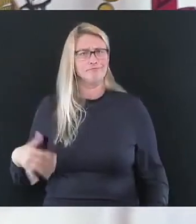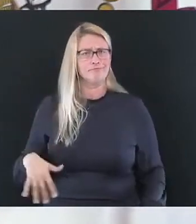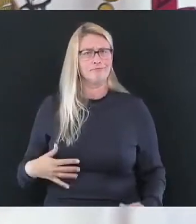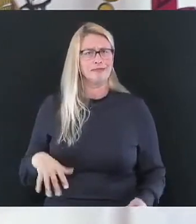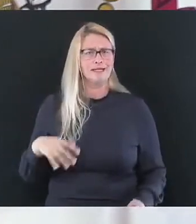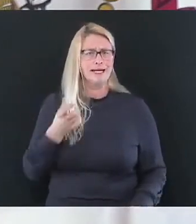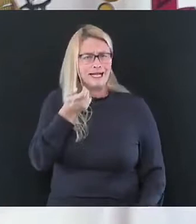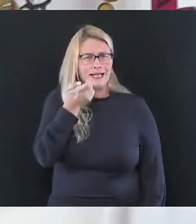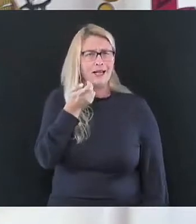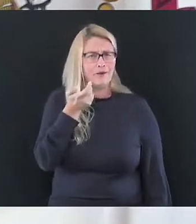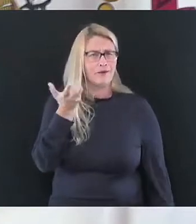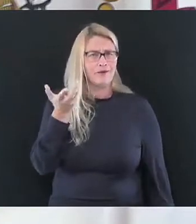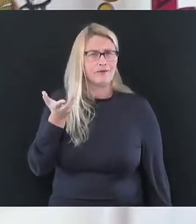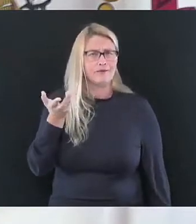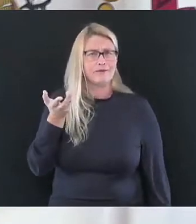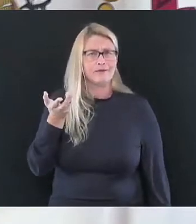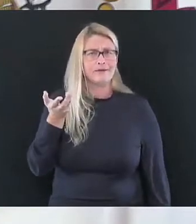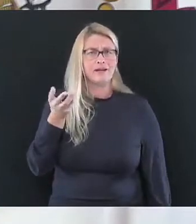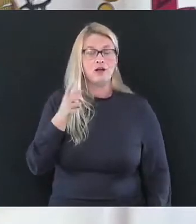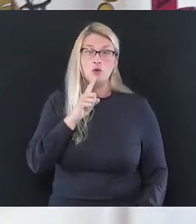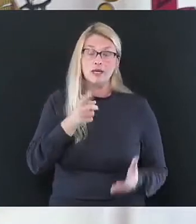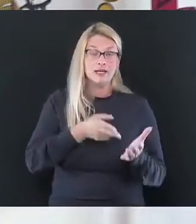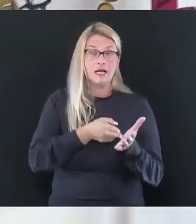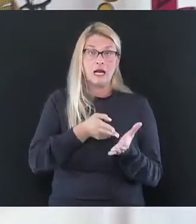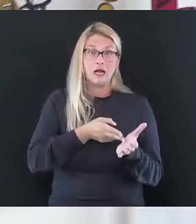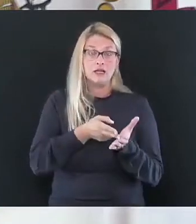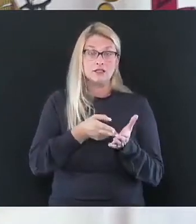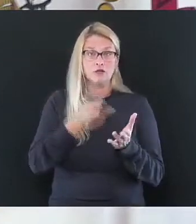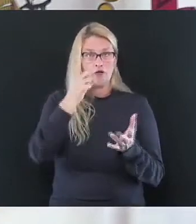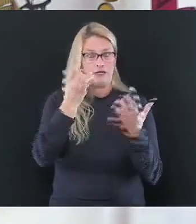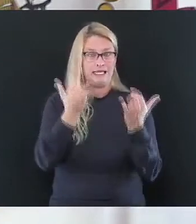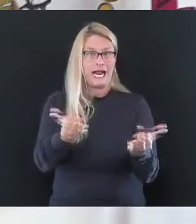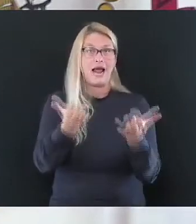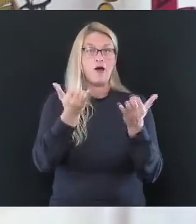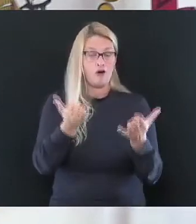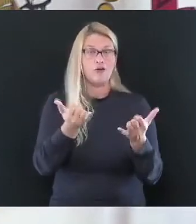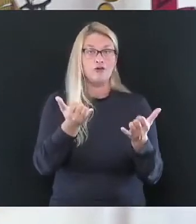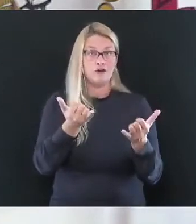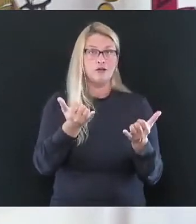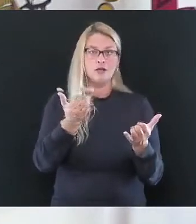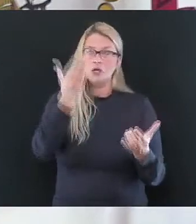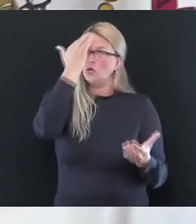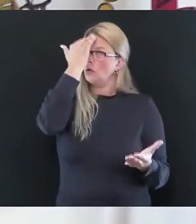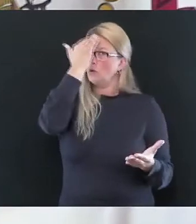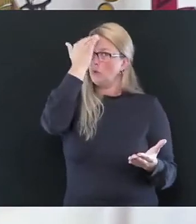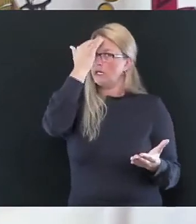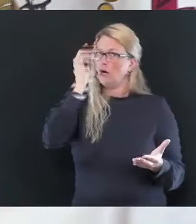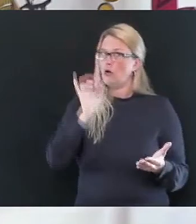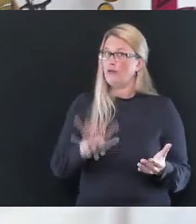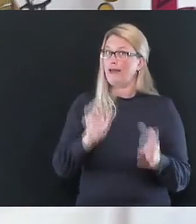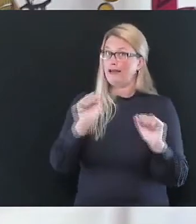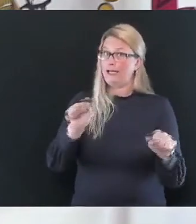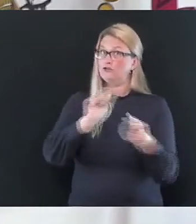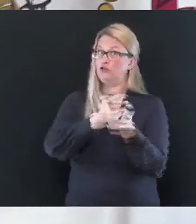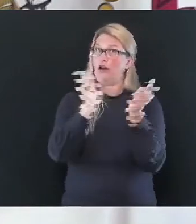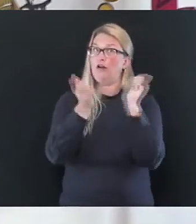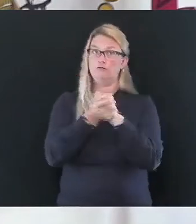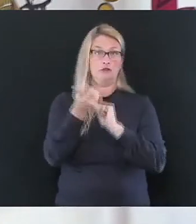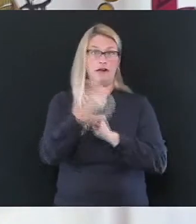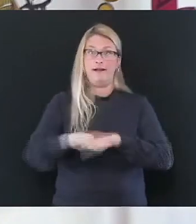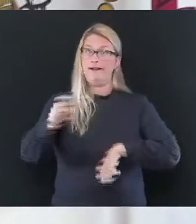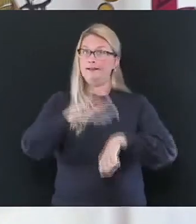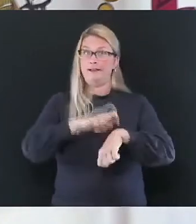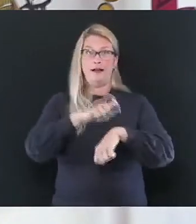in all honesty, at least for the moment, we know this is fluid, and